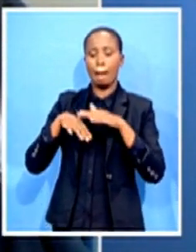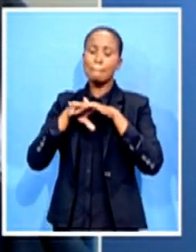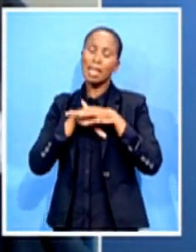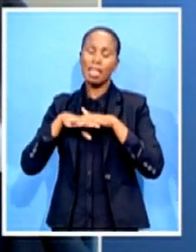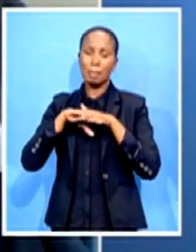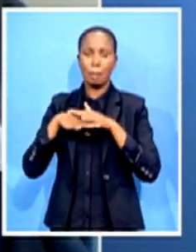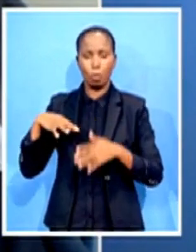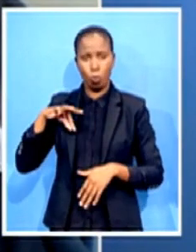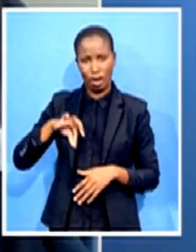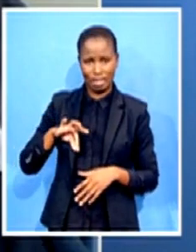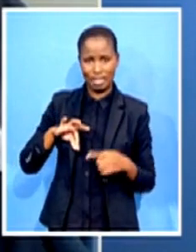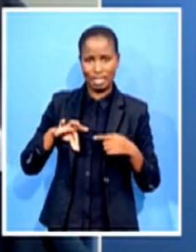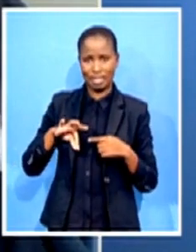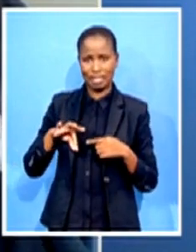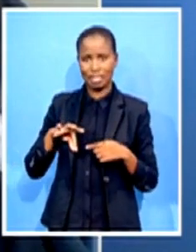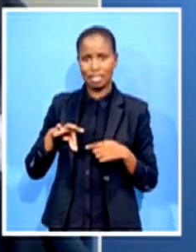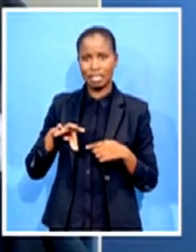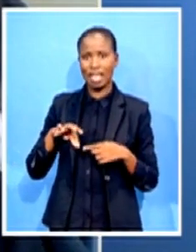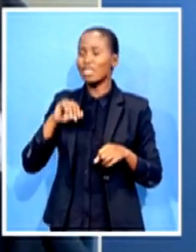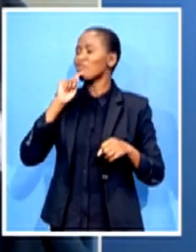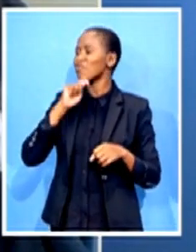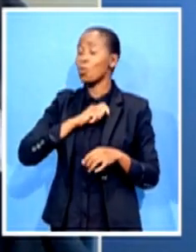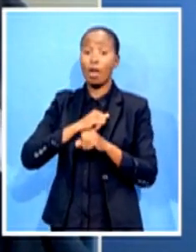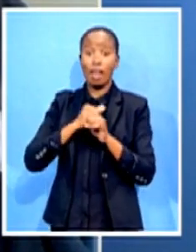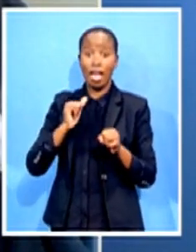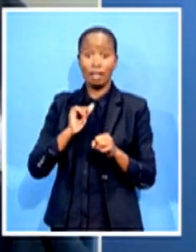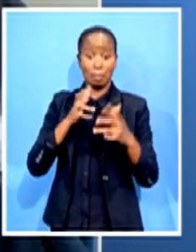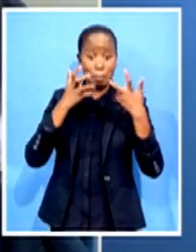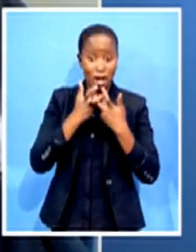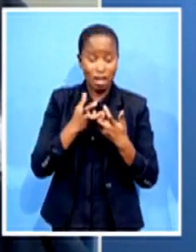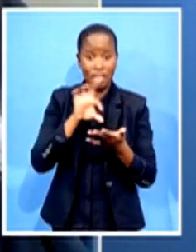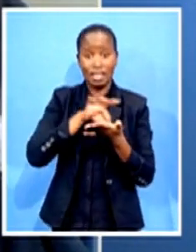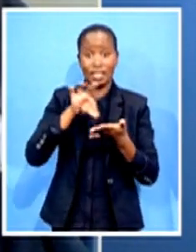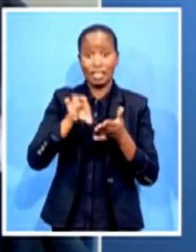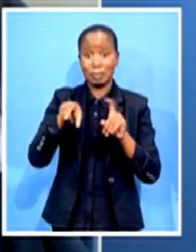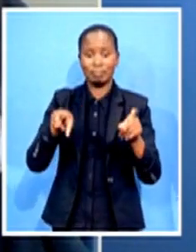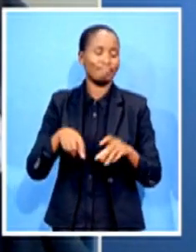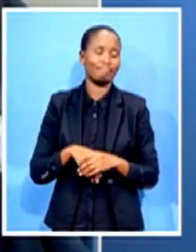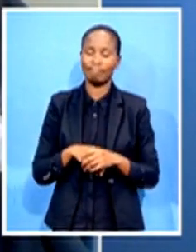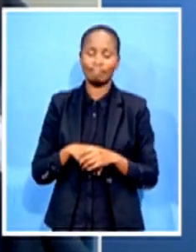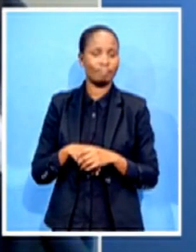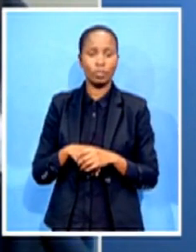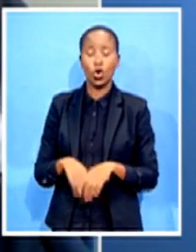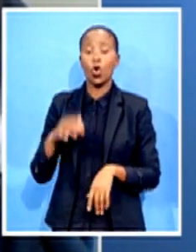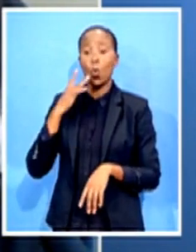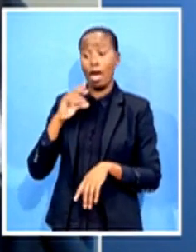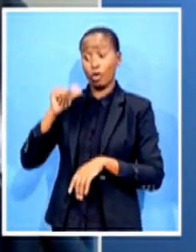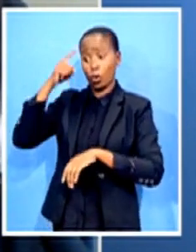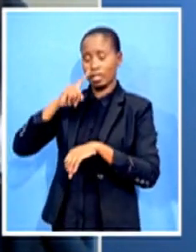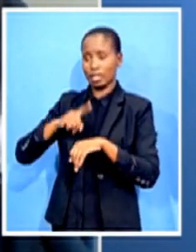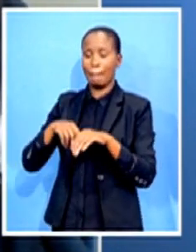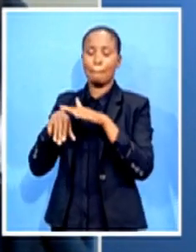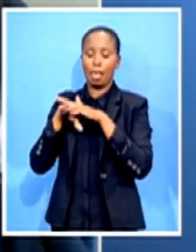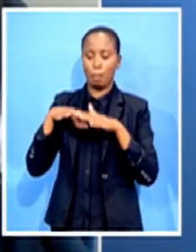domestic workers. When the minimum wage was introduced, the domestic workers' rate was way below